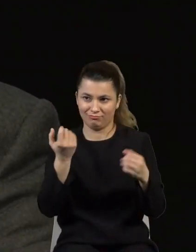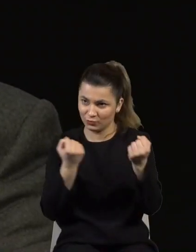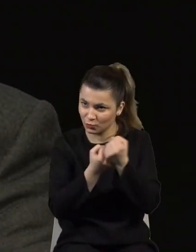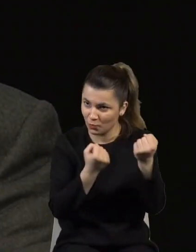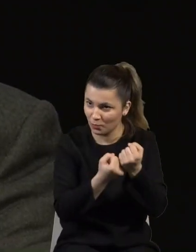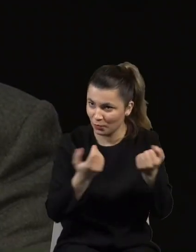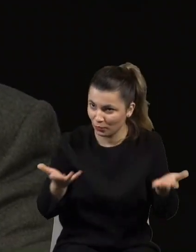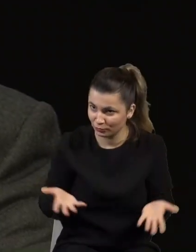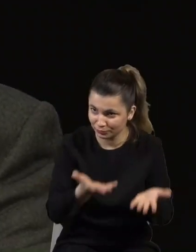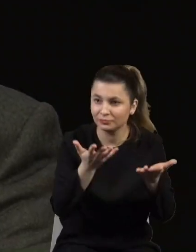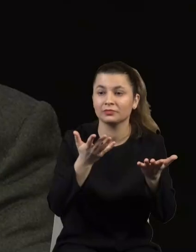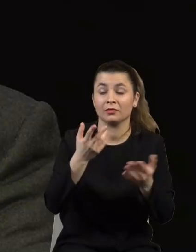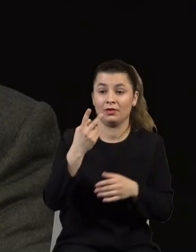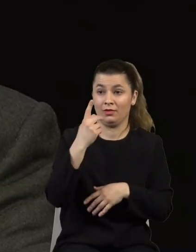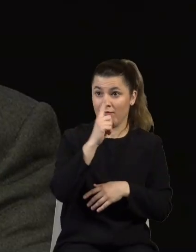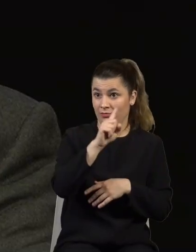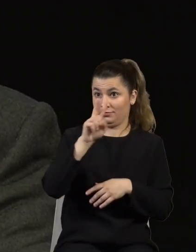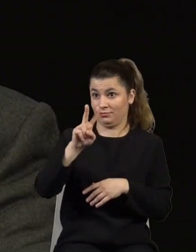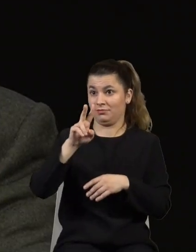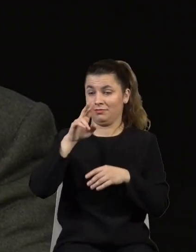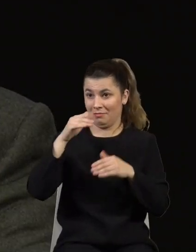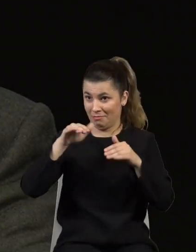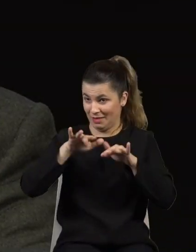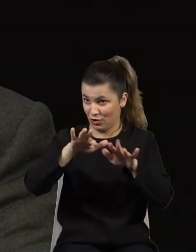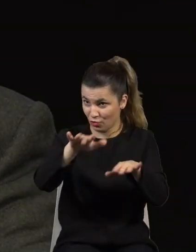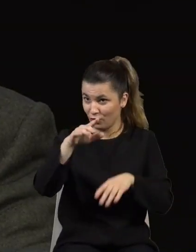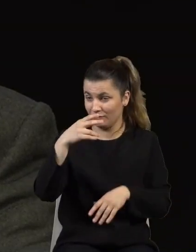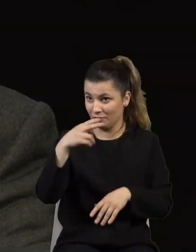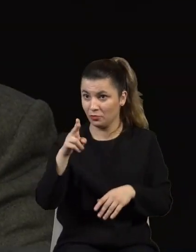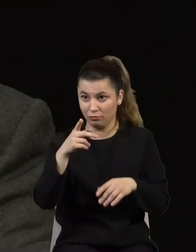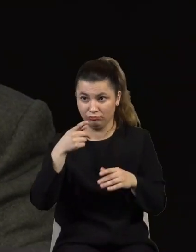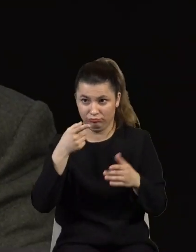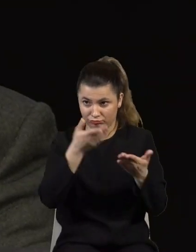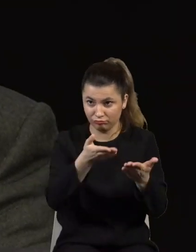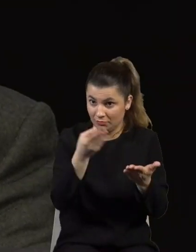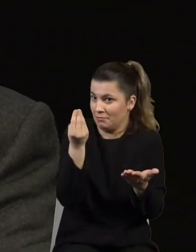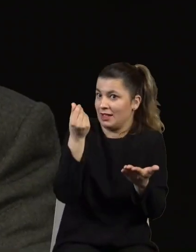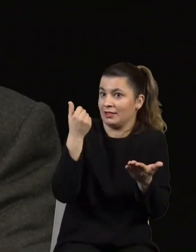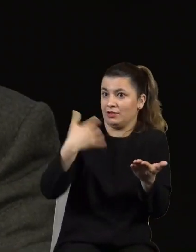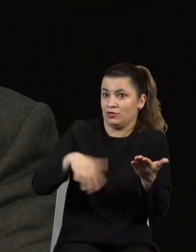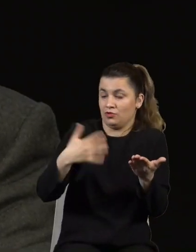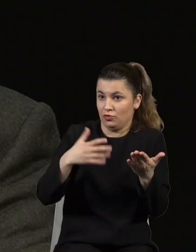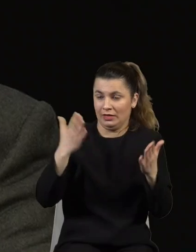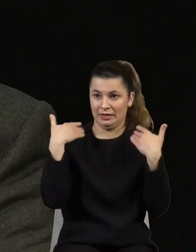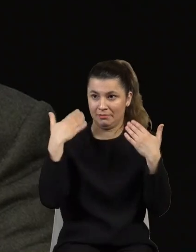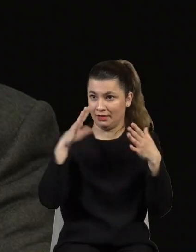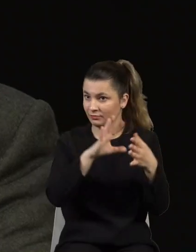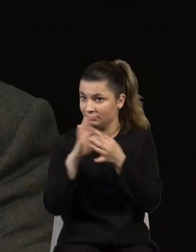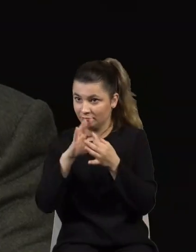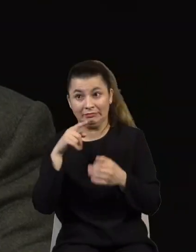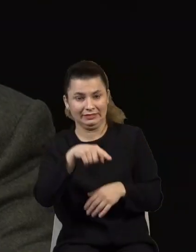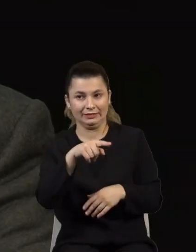its lending is climate action. So this is it's quite important to know this as well. So this is effectively part of